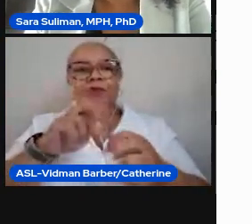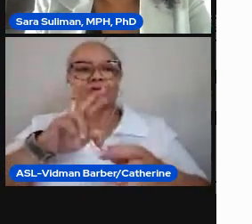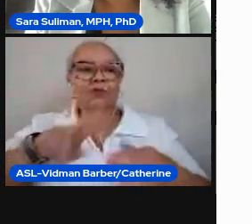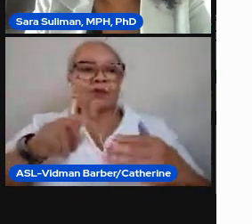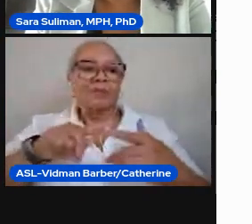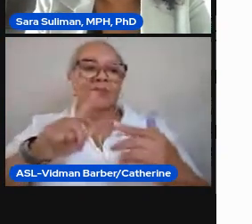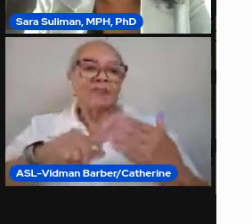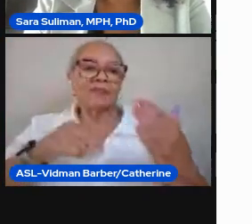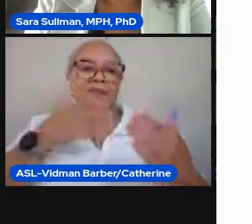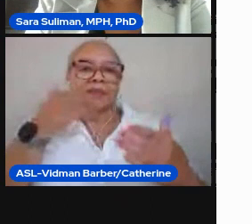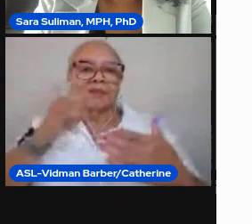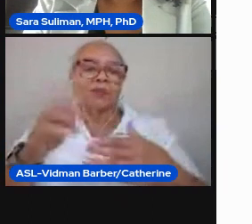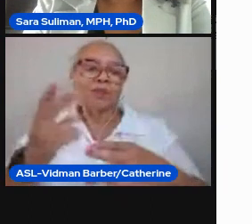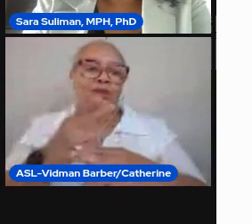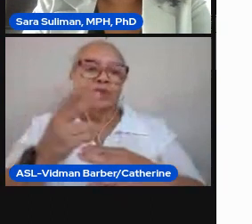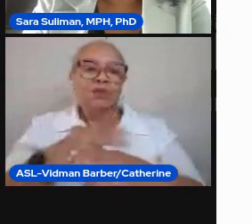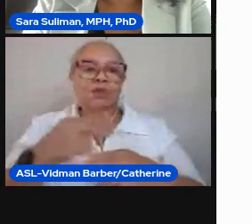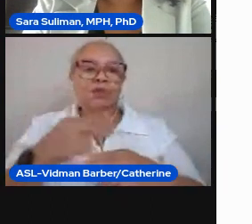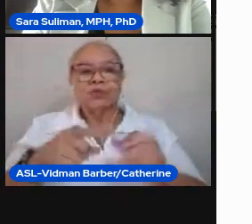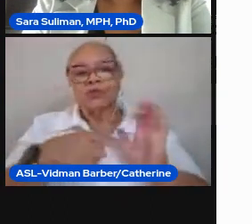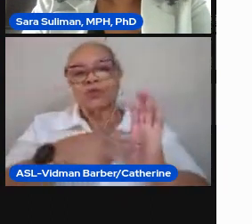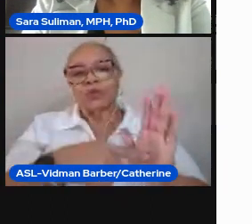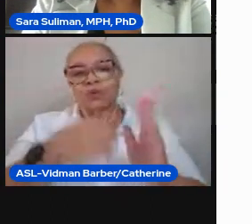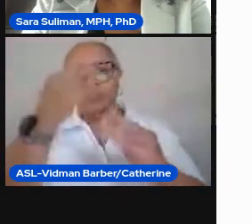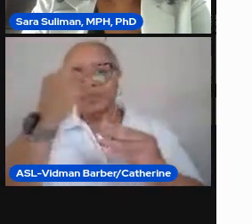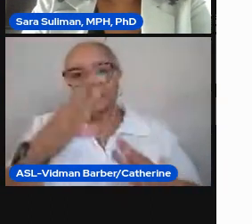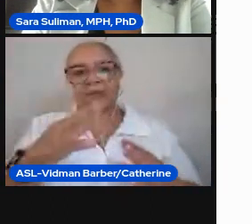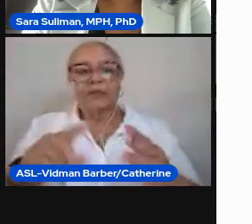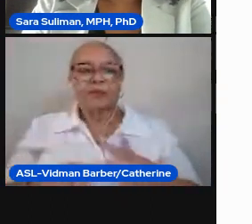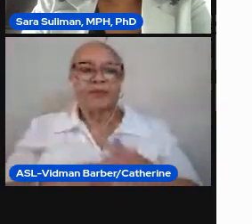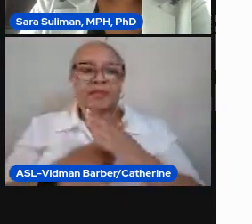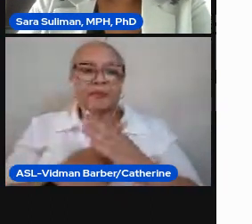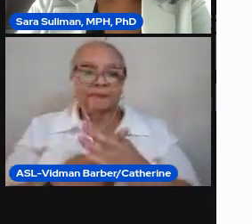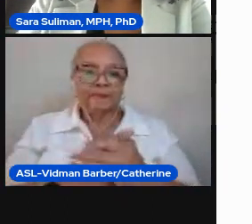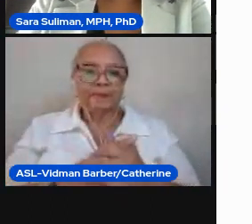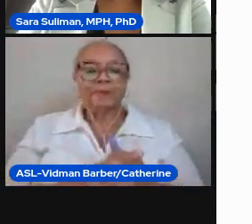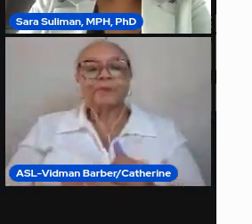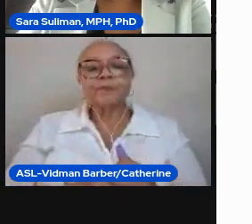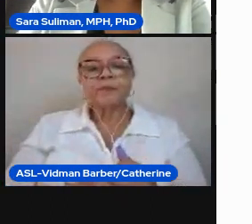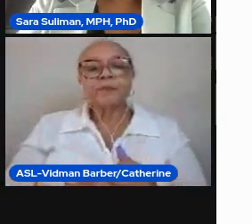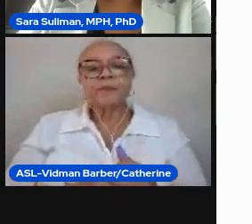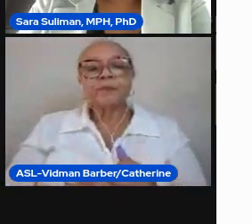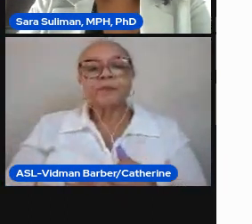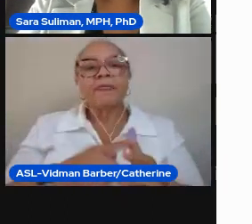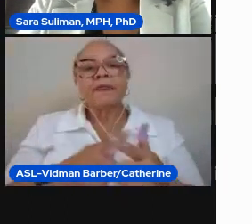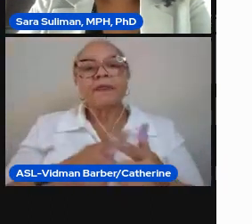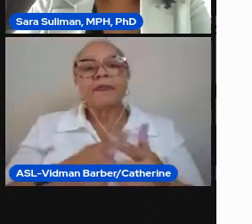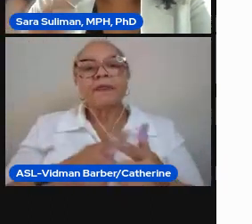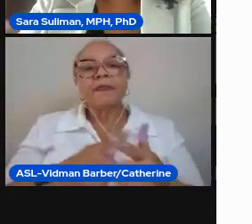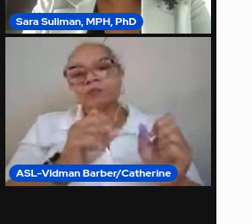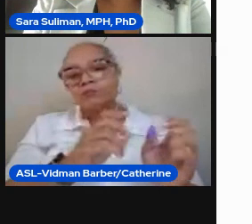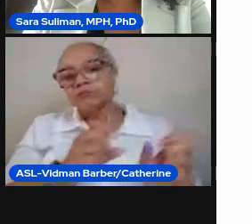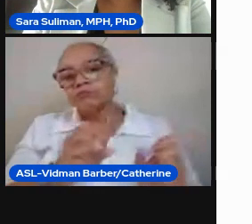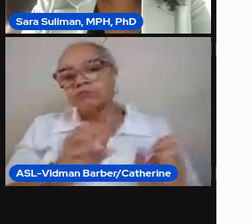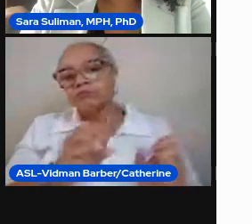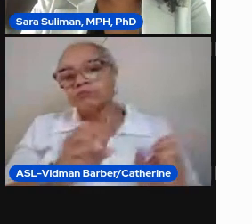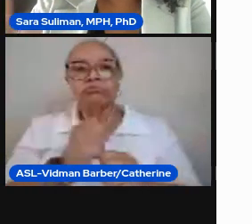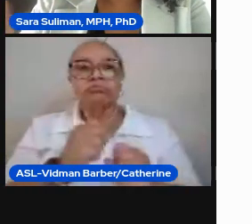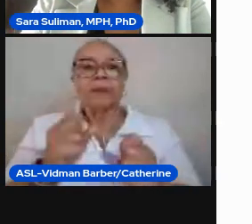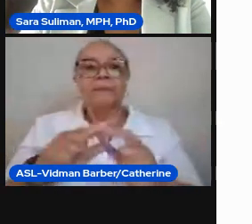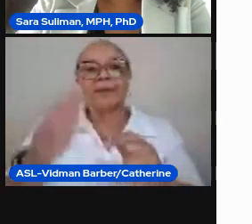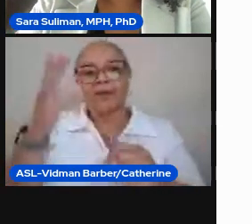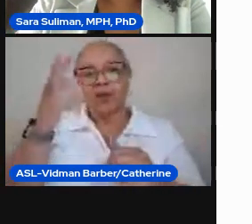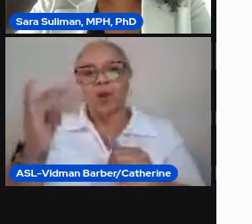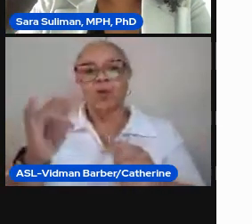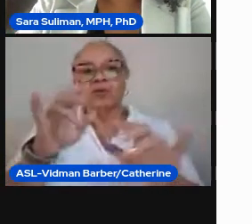can use to benchmark our data to begin with. So then you stratify your results by the gold standard into